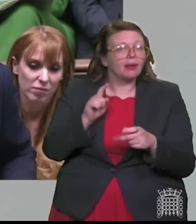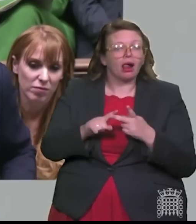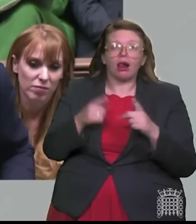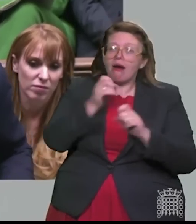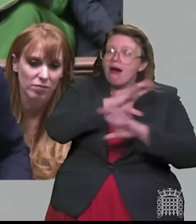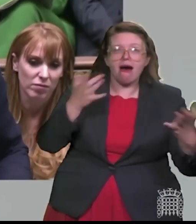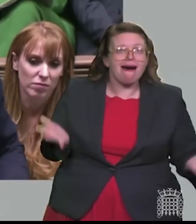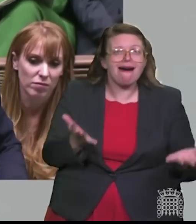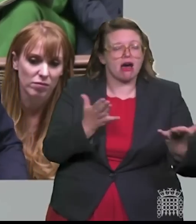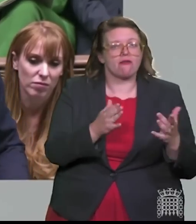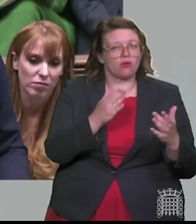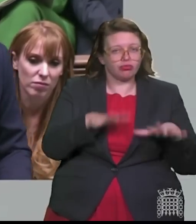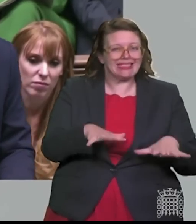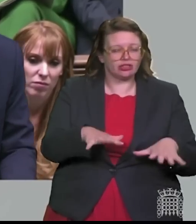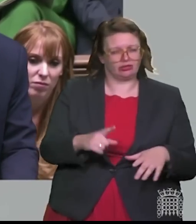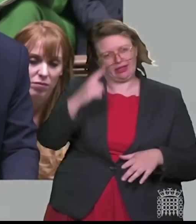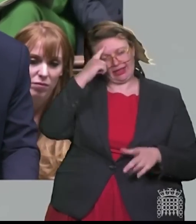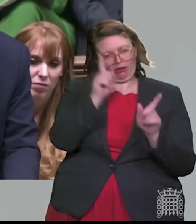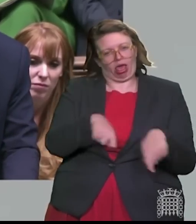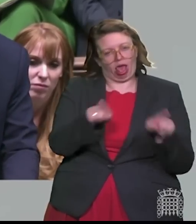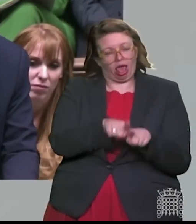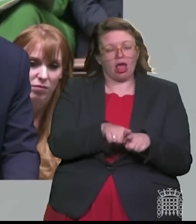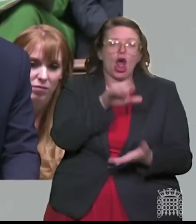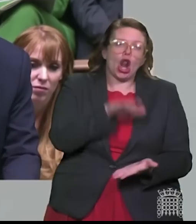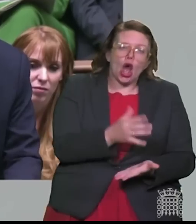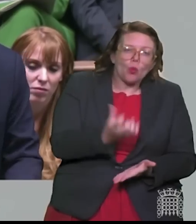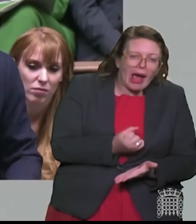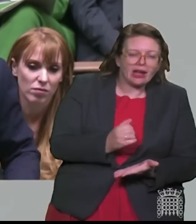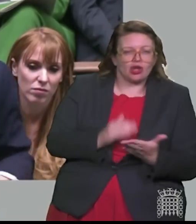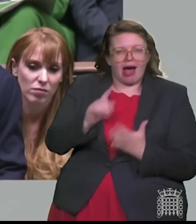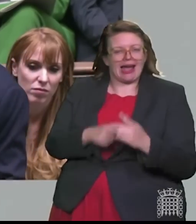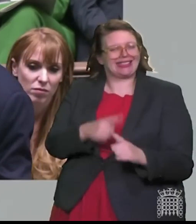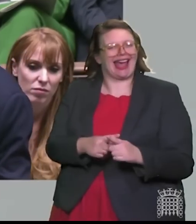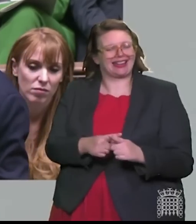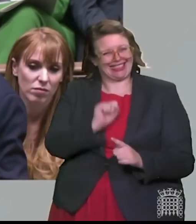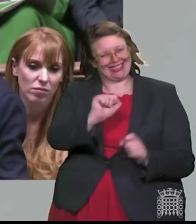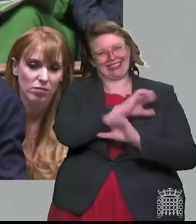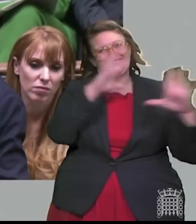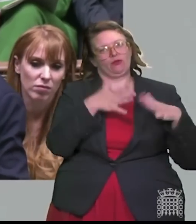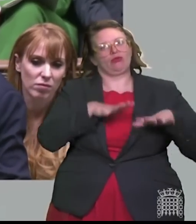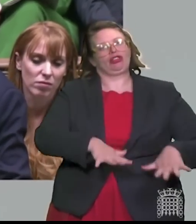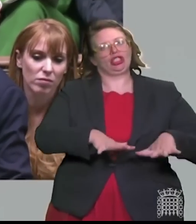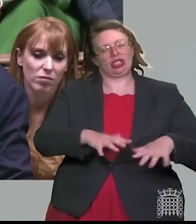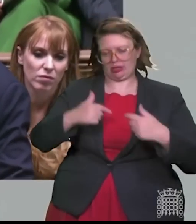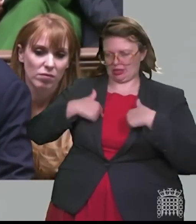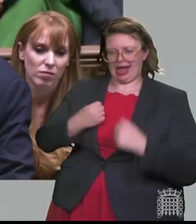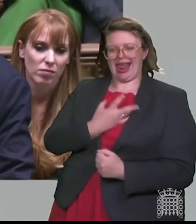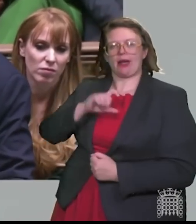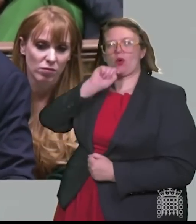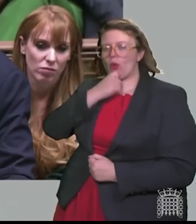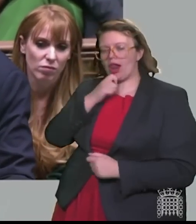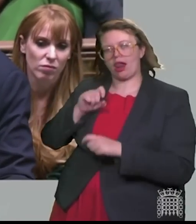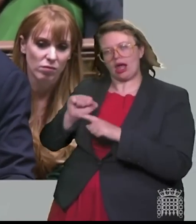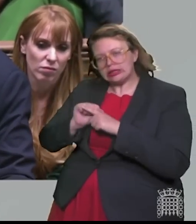old failed ideas, low wages and high tax. Labour would fix the apprenticeship levy, fill the skills gap and